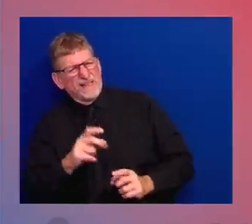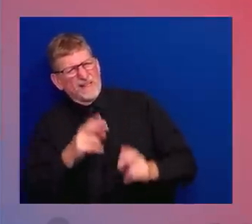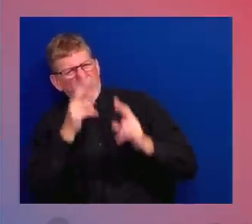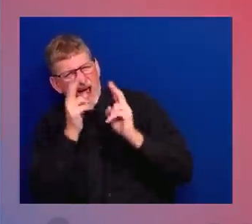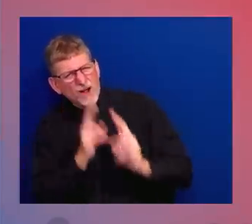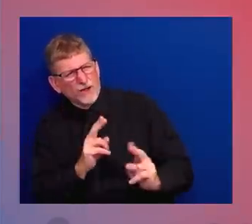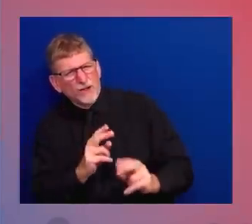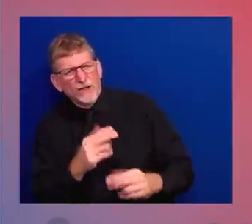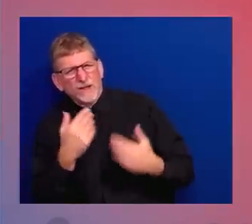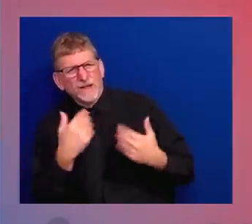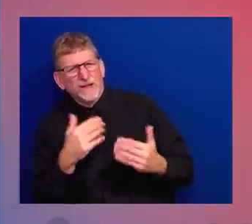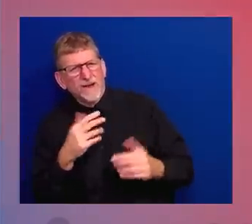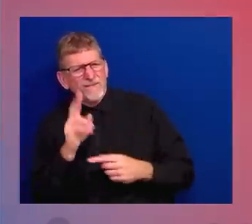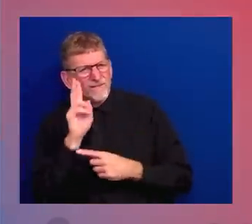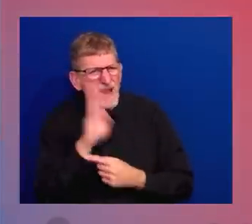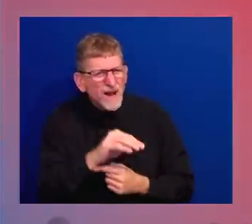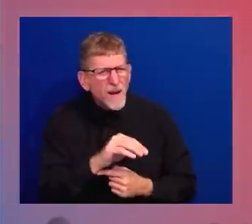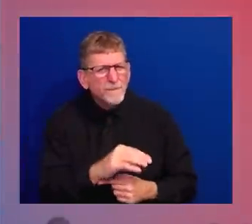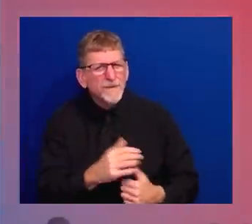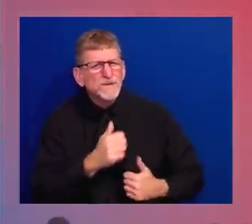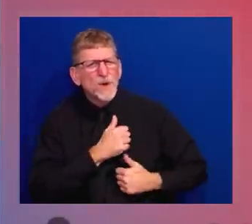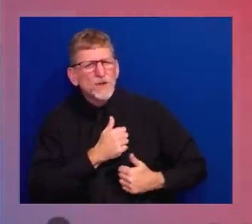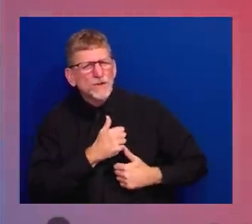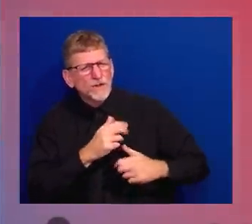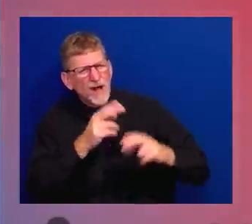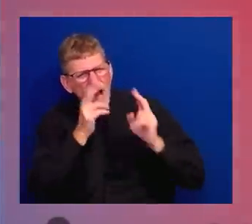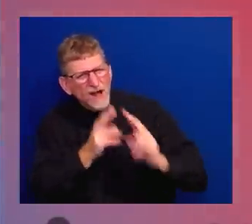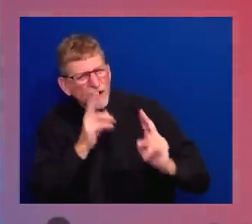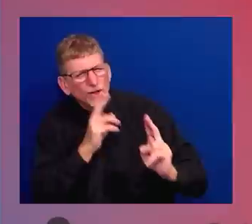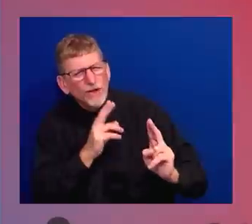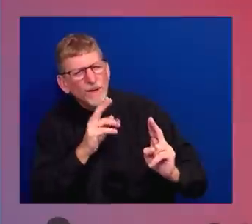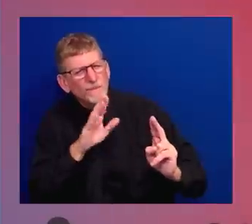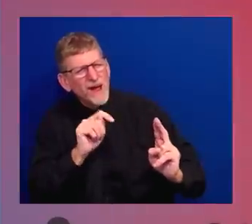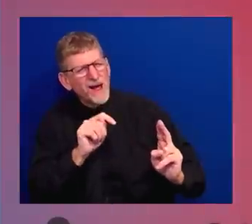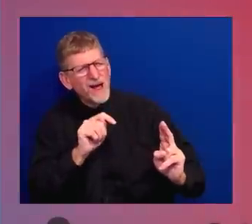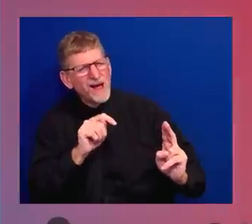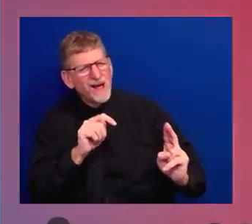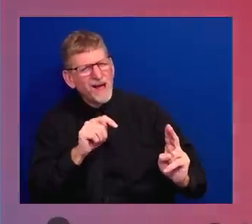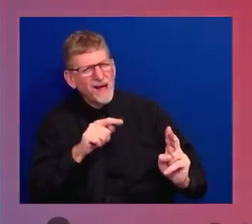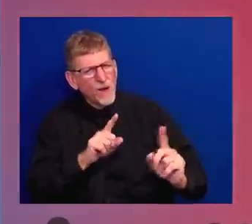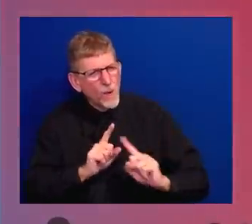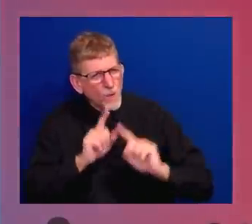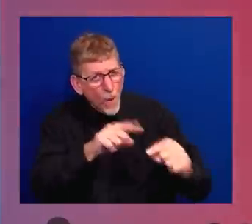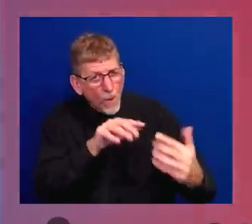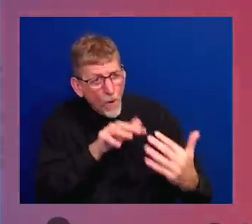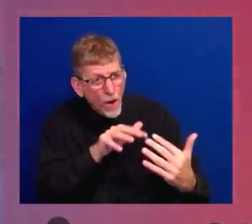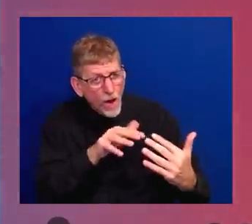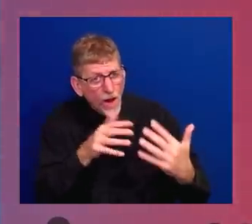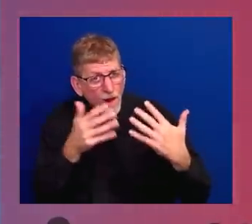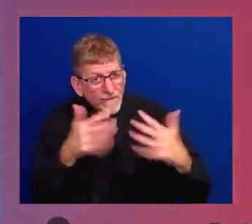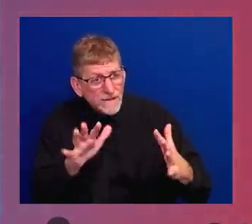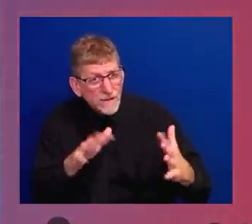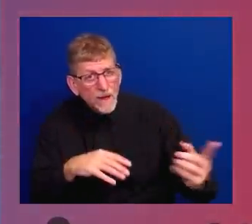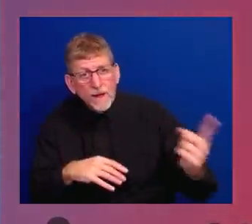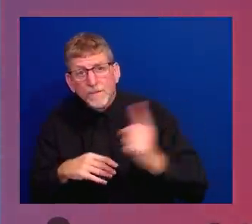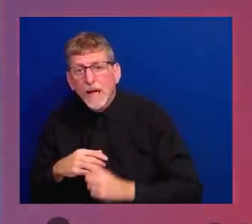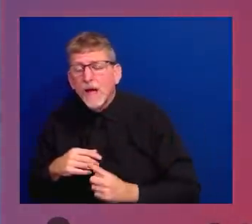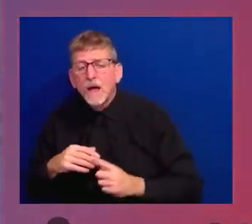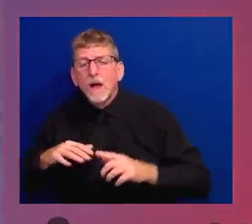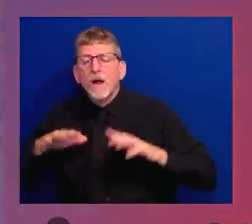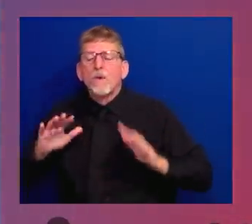serve and come home and then go back and go back and go back. So we owe